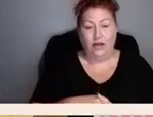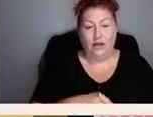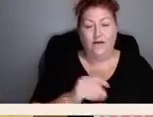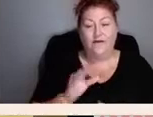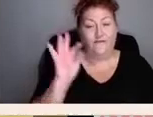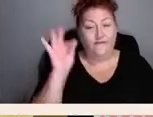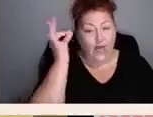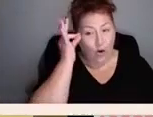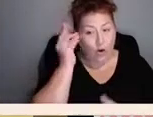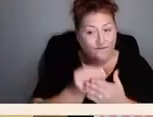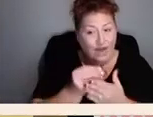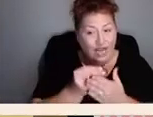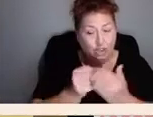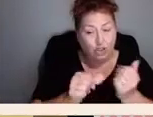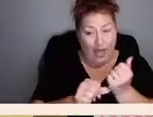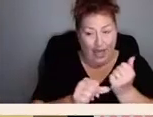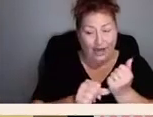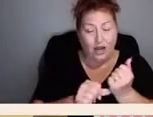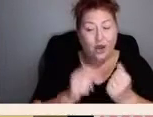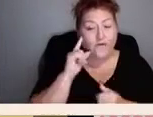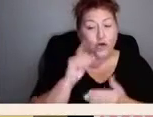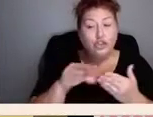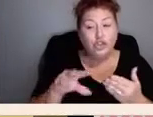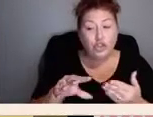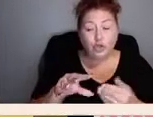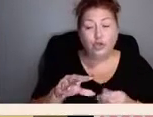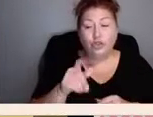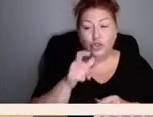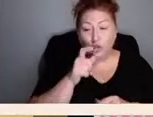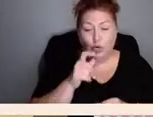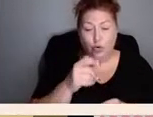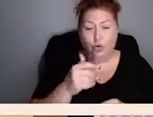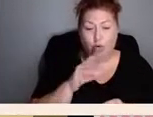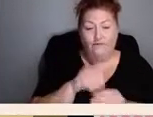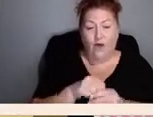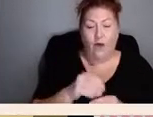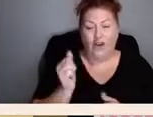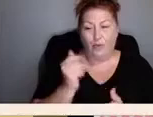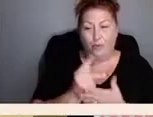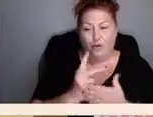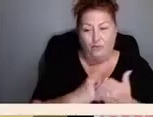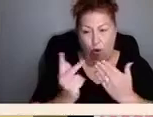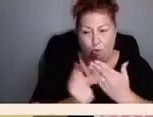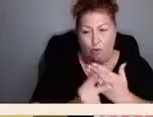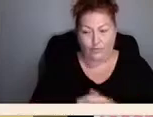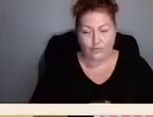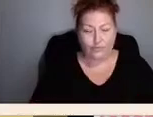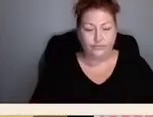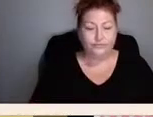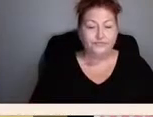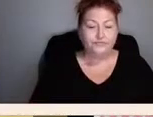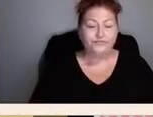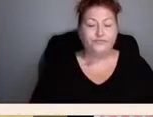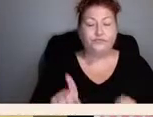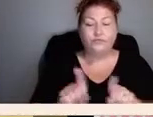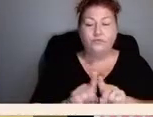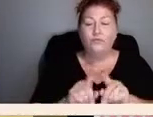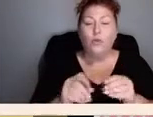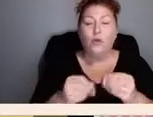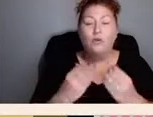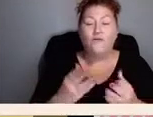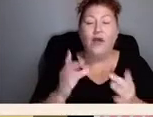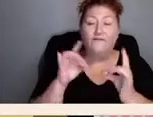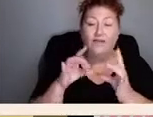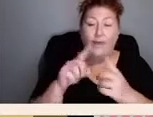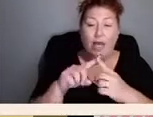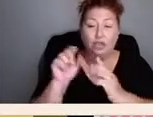federal financial aid for students in approved programs. We also provide feedback